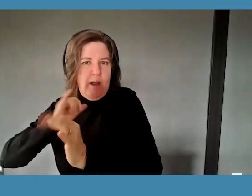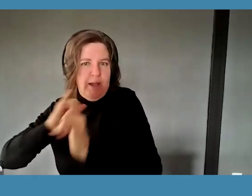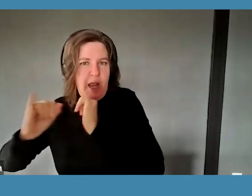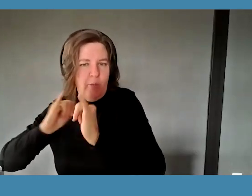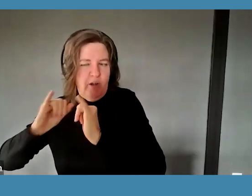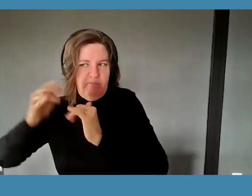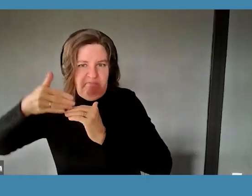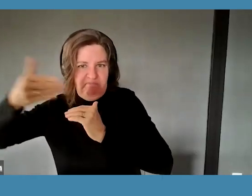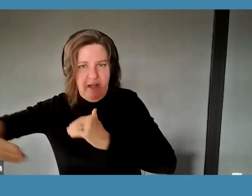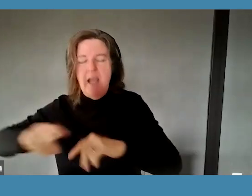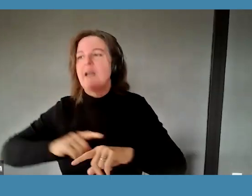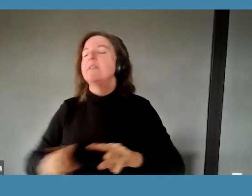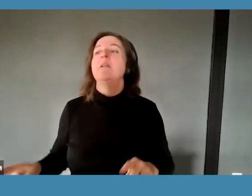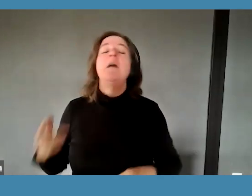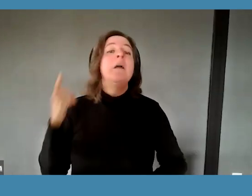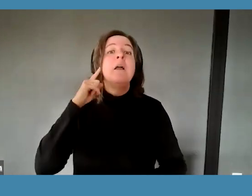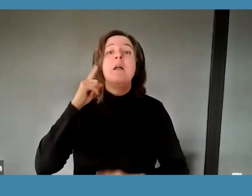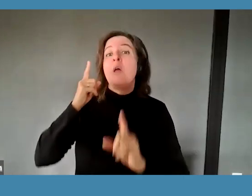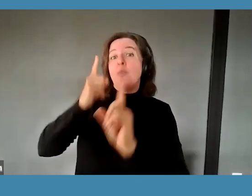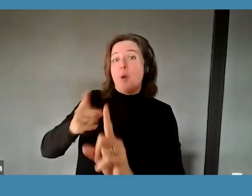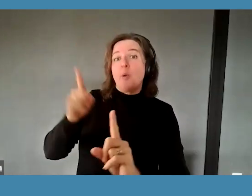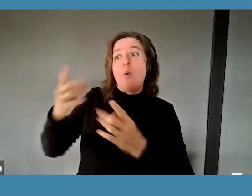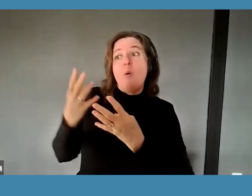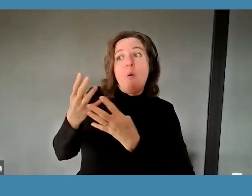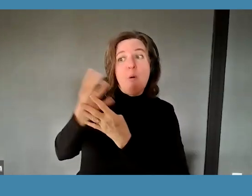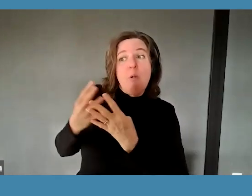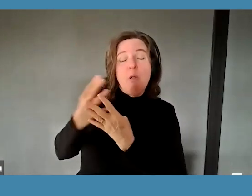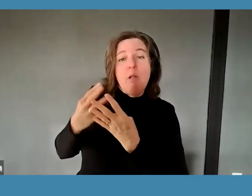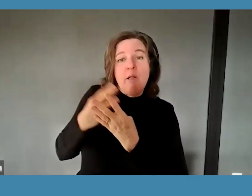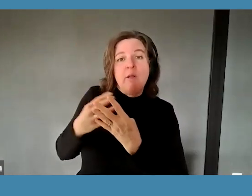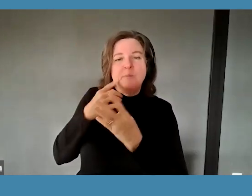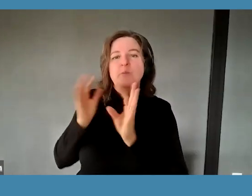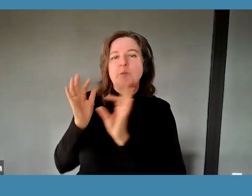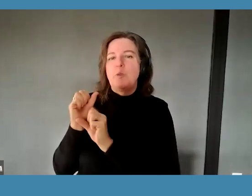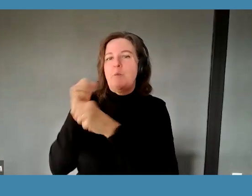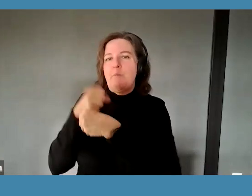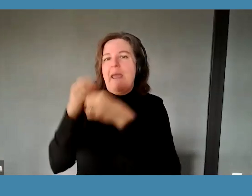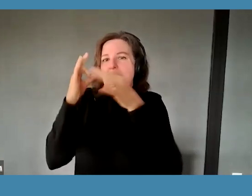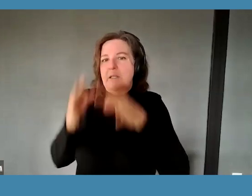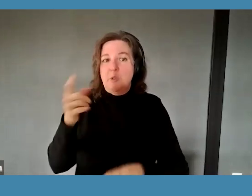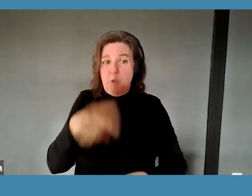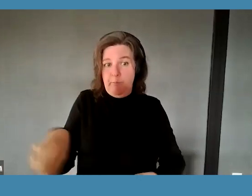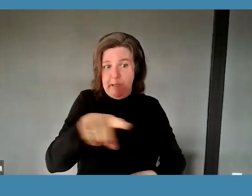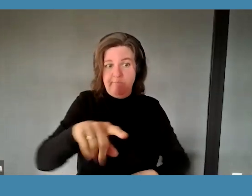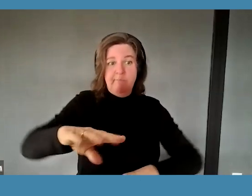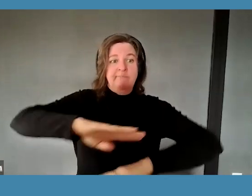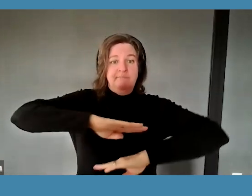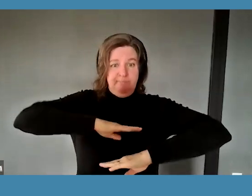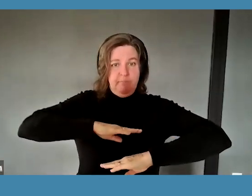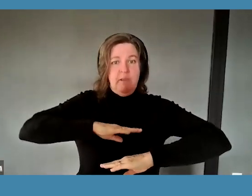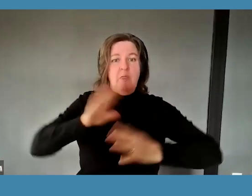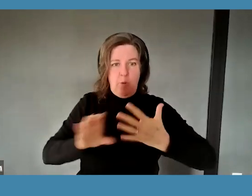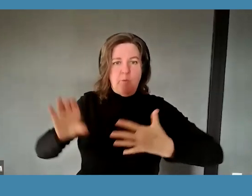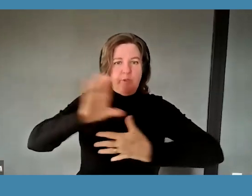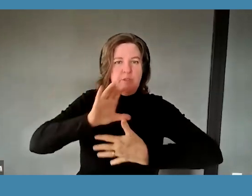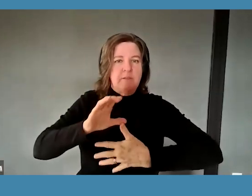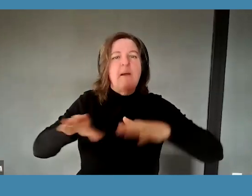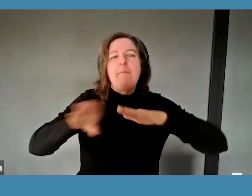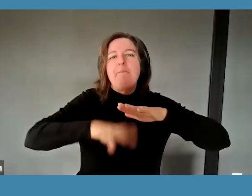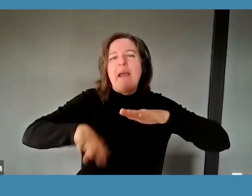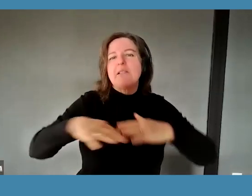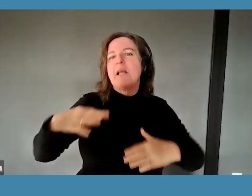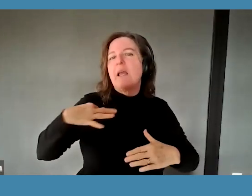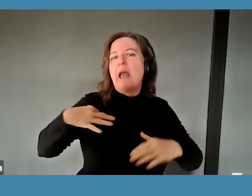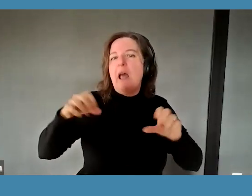screening is to determine whether you meet those criteria, the basic eligibility criteria I described in the